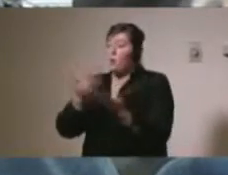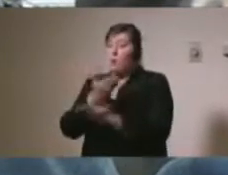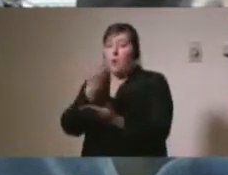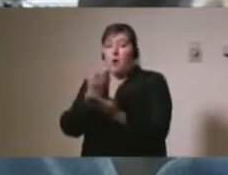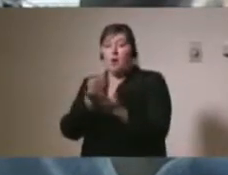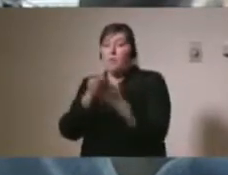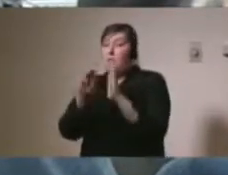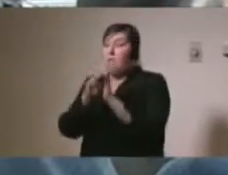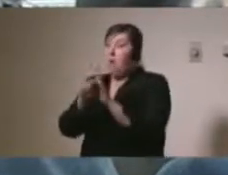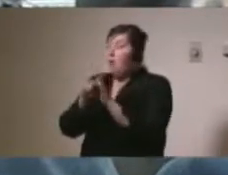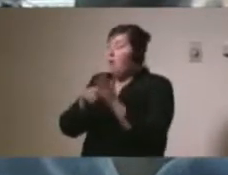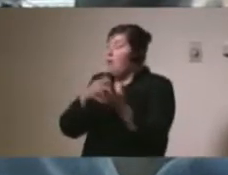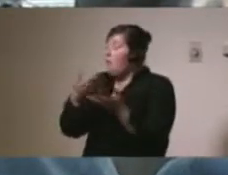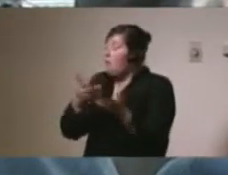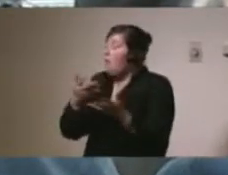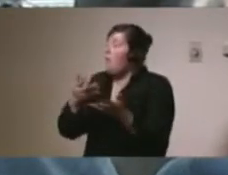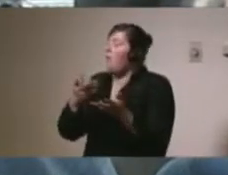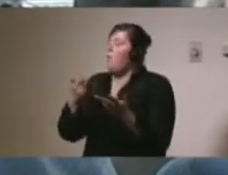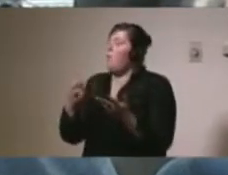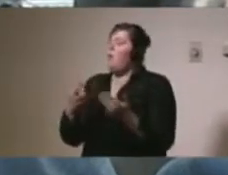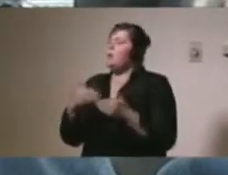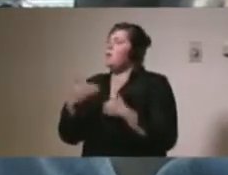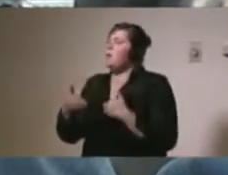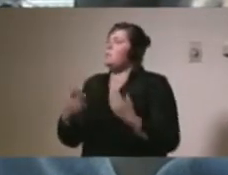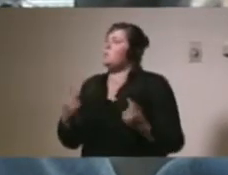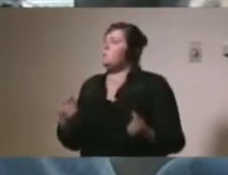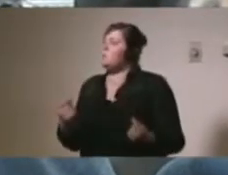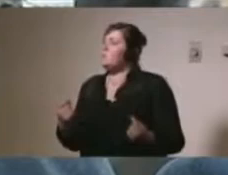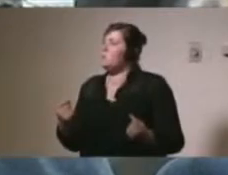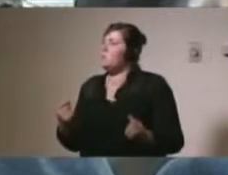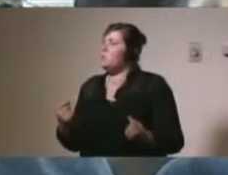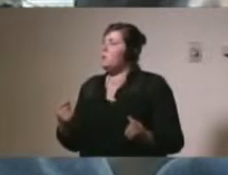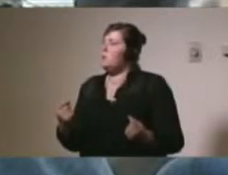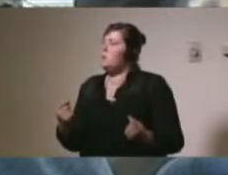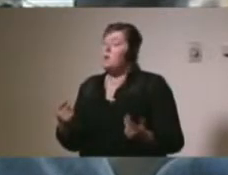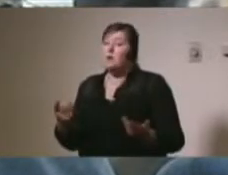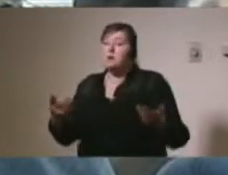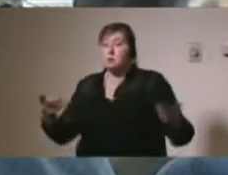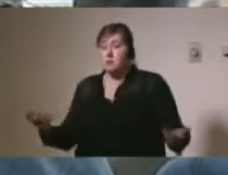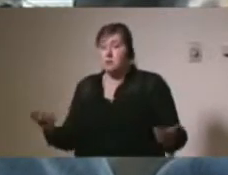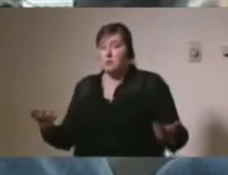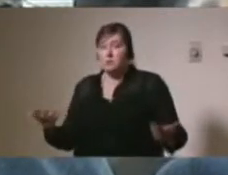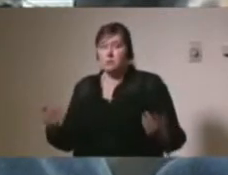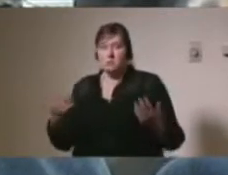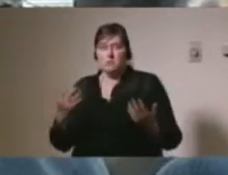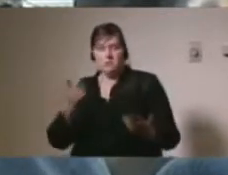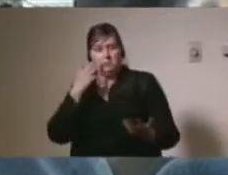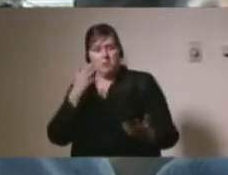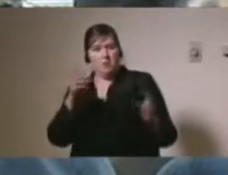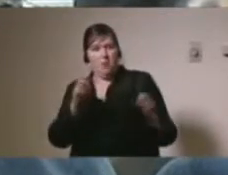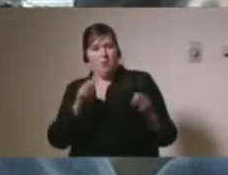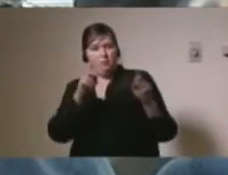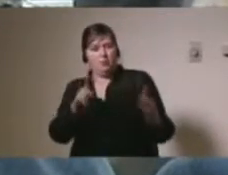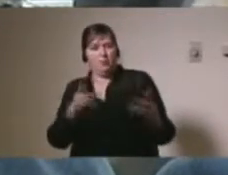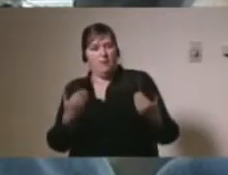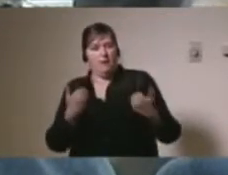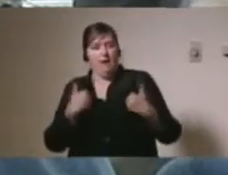first question that we ask. Given the network and given the opportunity that is there to serve